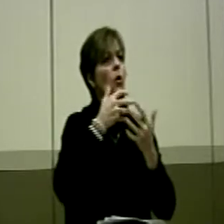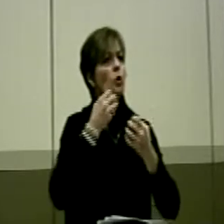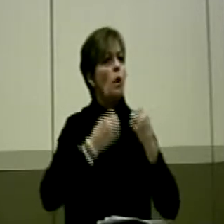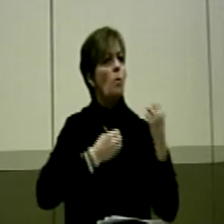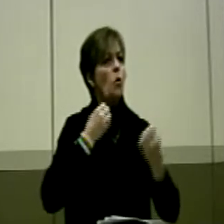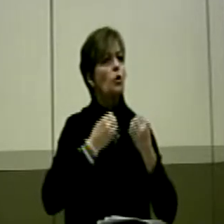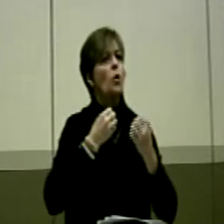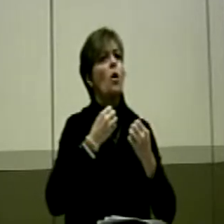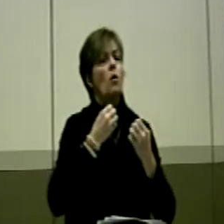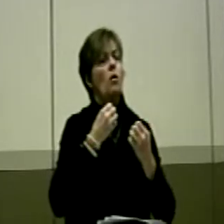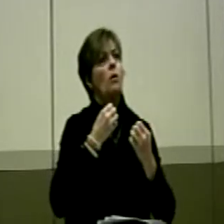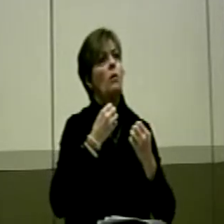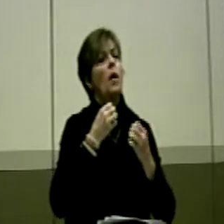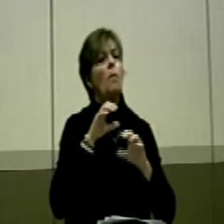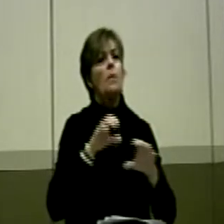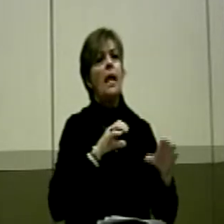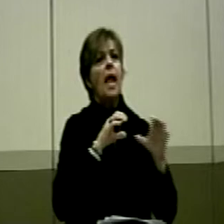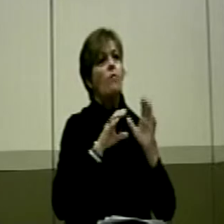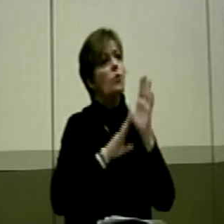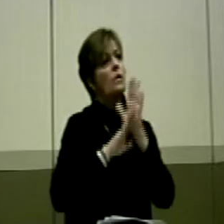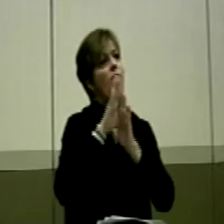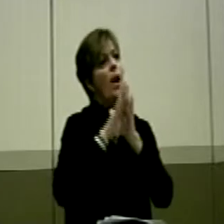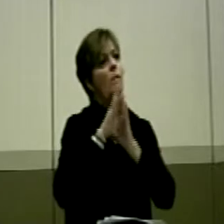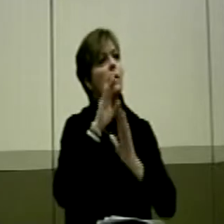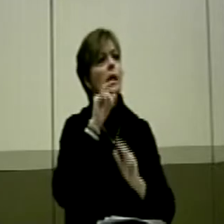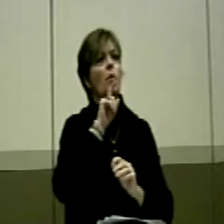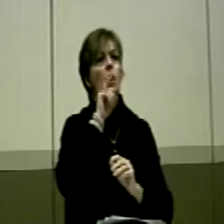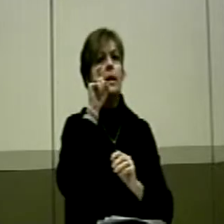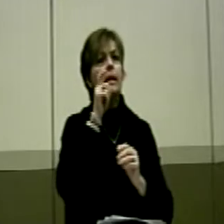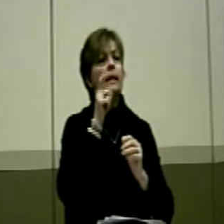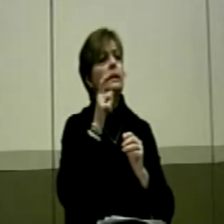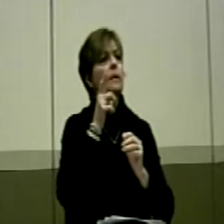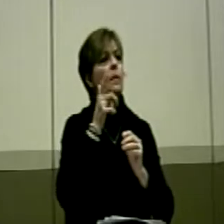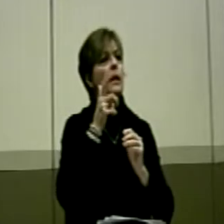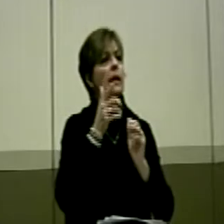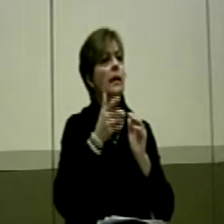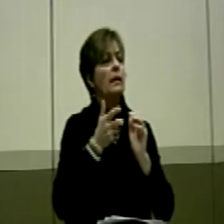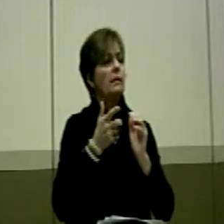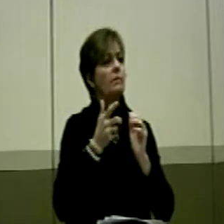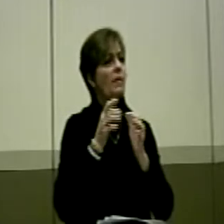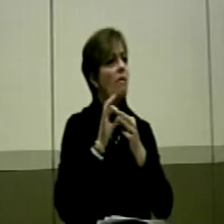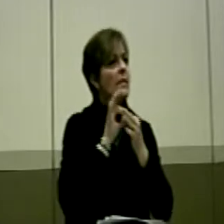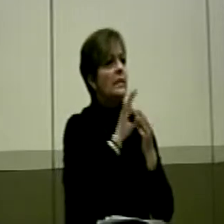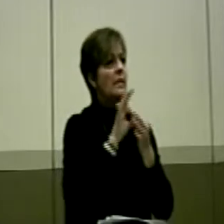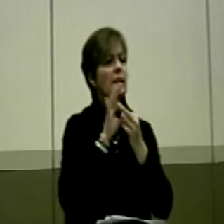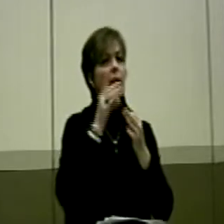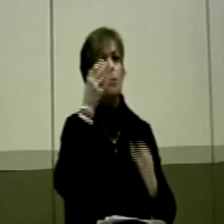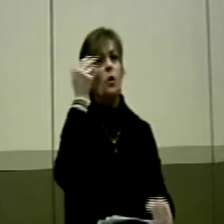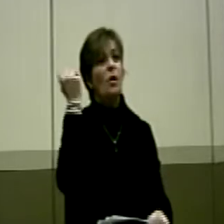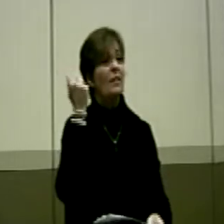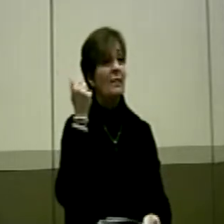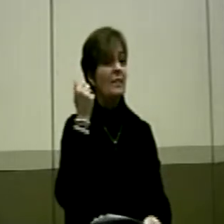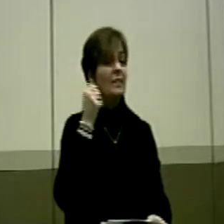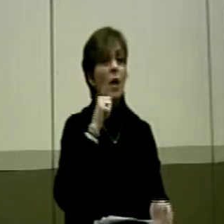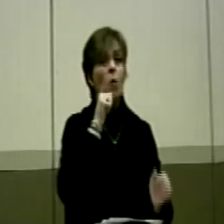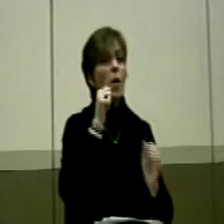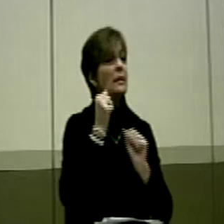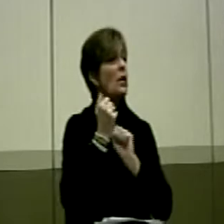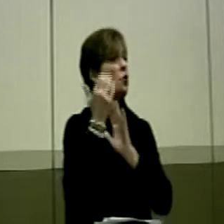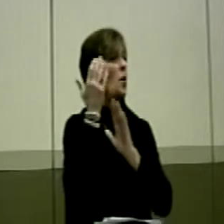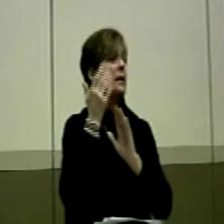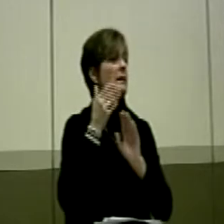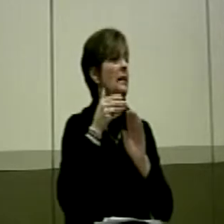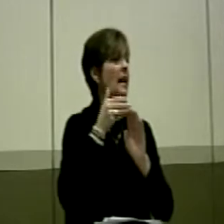really needs to be facilitated because if it wasn't addressed in the early, like birth to 3 years, and